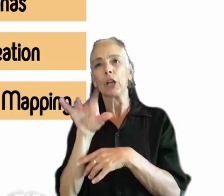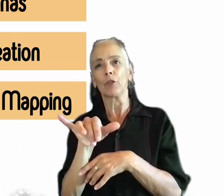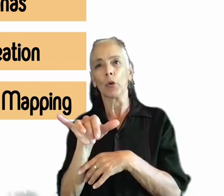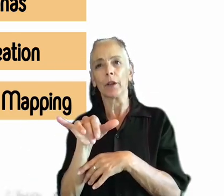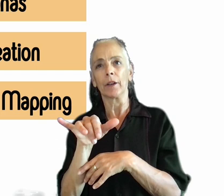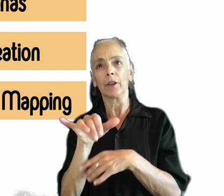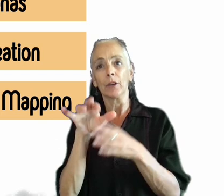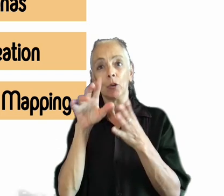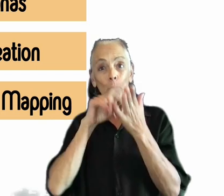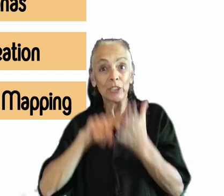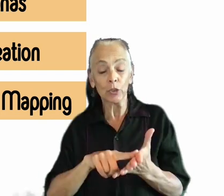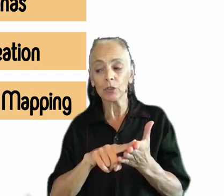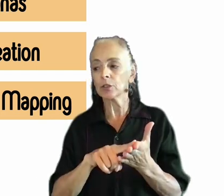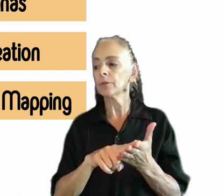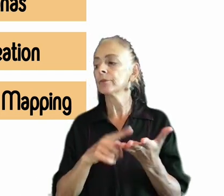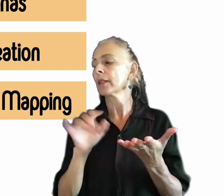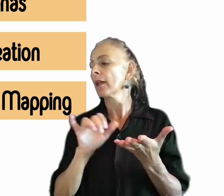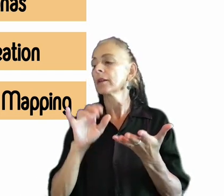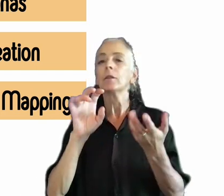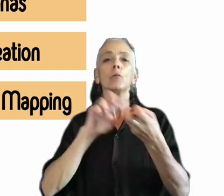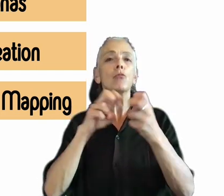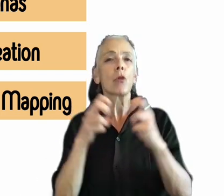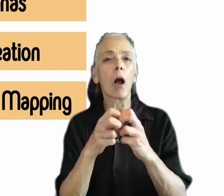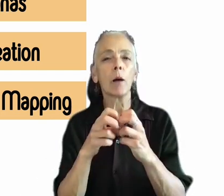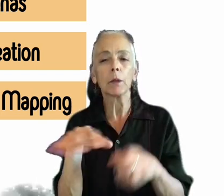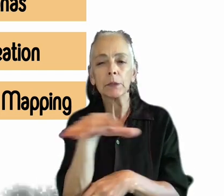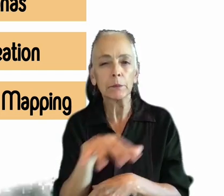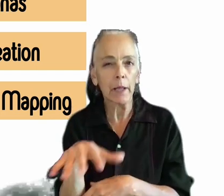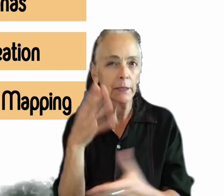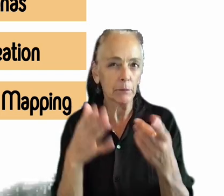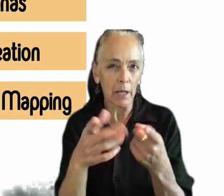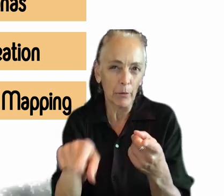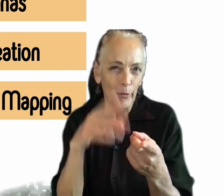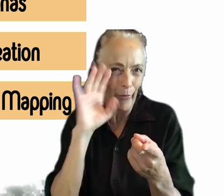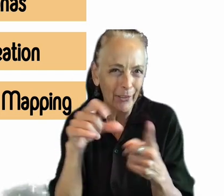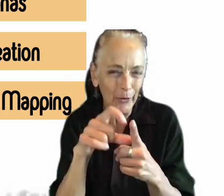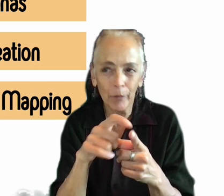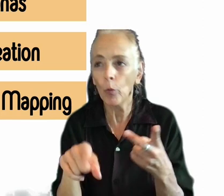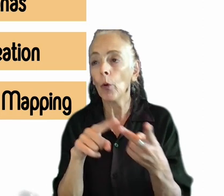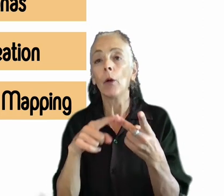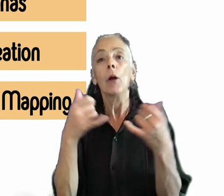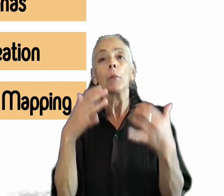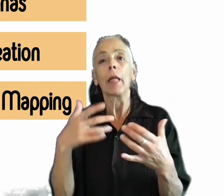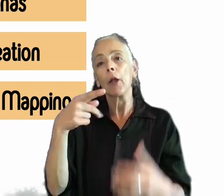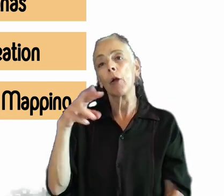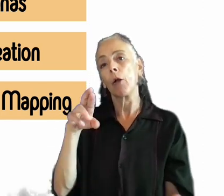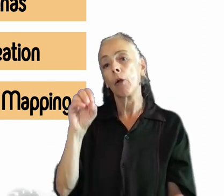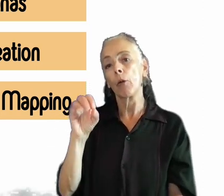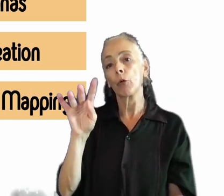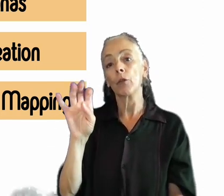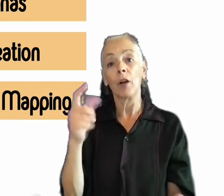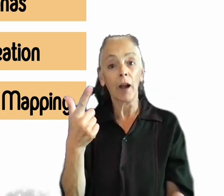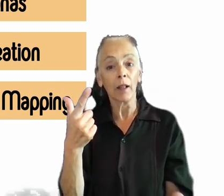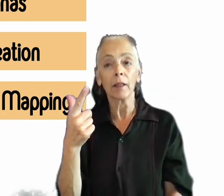probably you've heard terms like problem space you've maybe done work like player profiling perhaps you've built